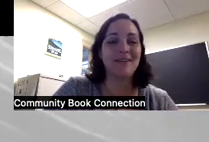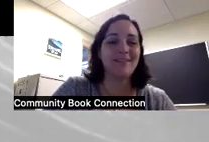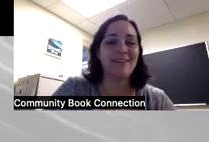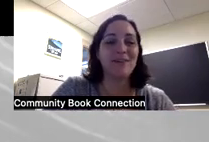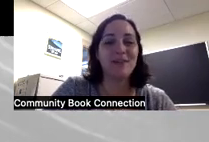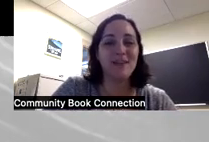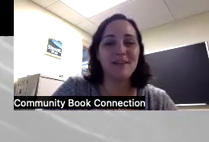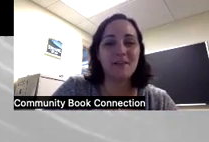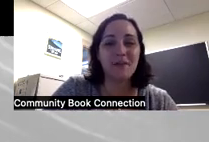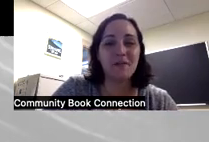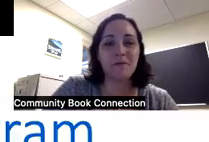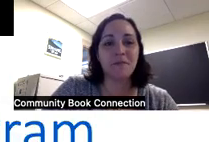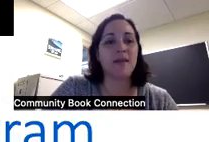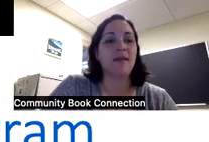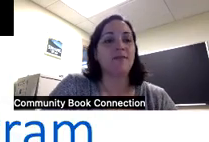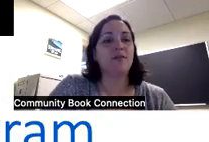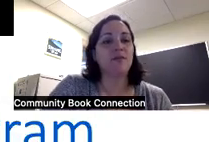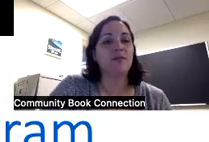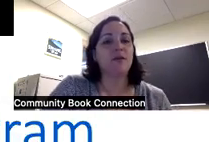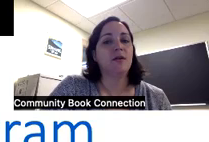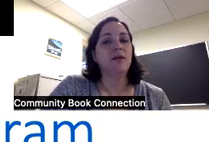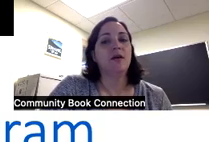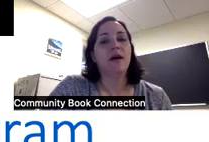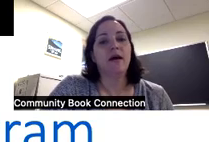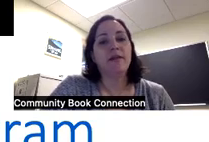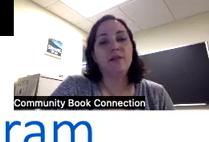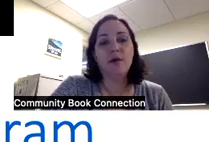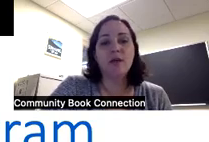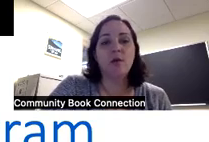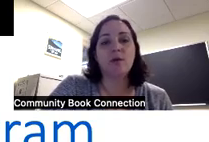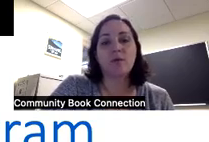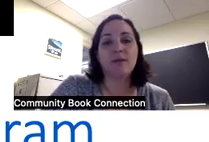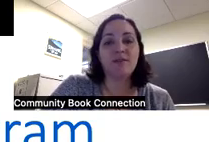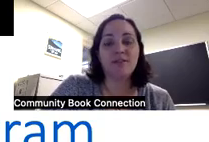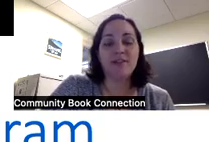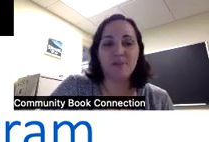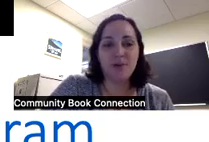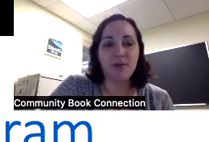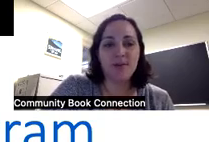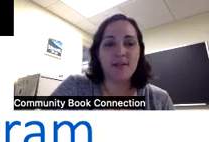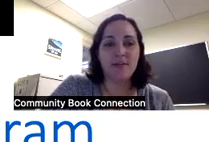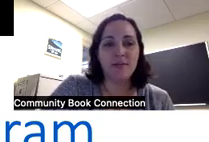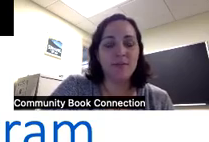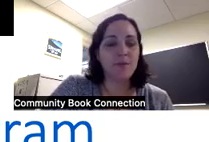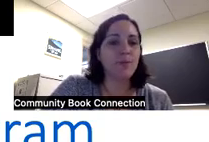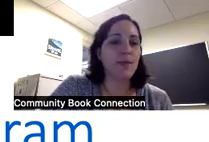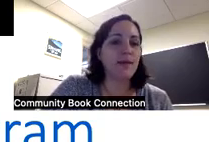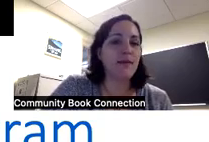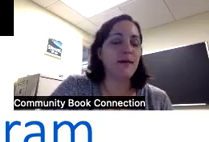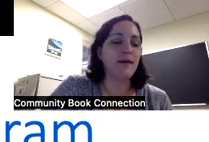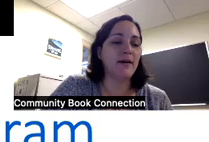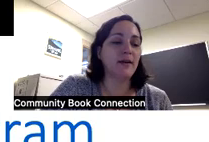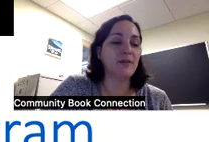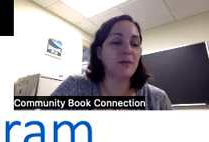weather events like hurricanes. So the NOAA Coral Reef Conservation Program is another